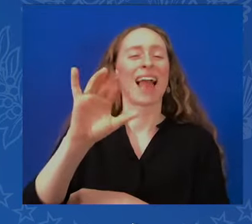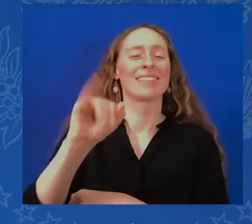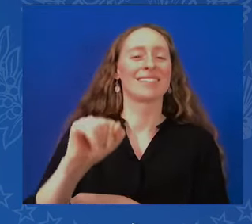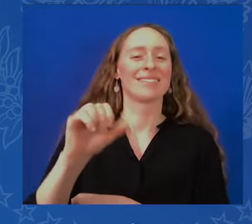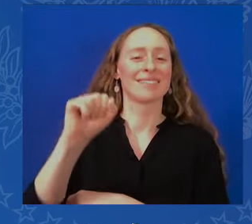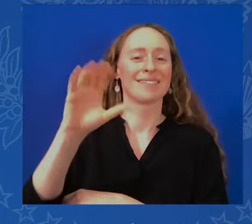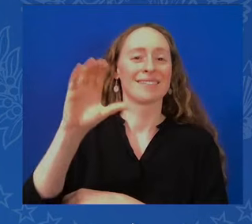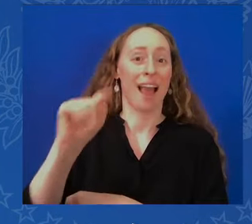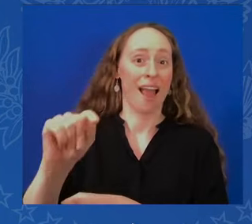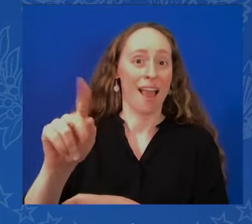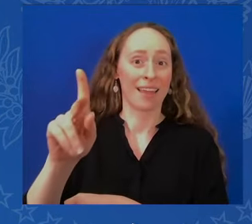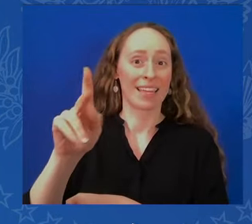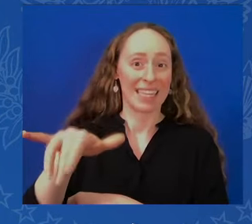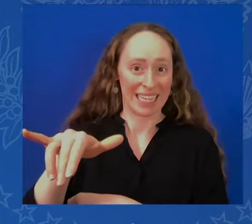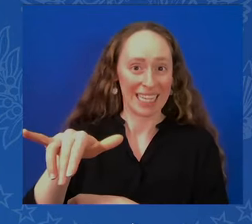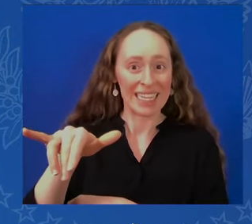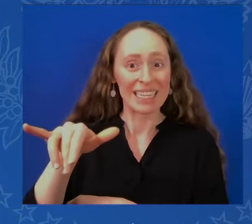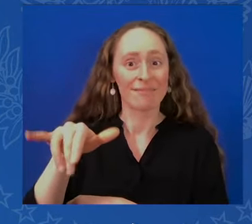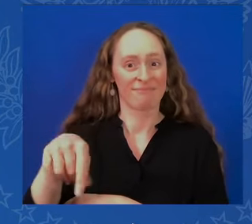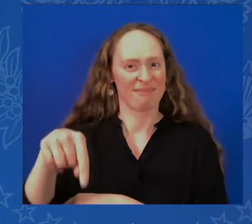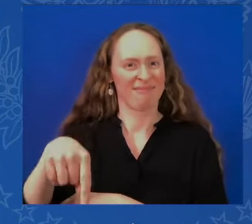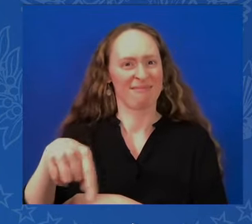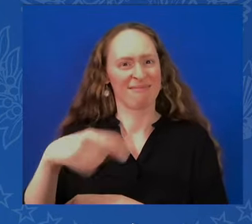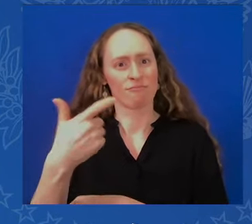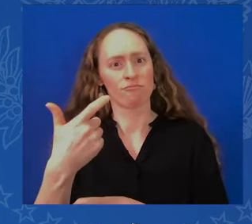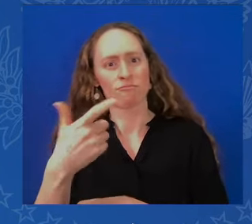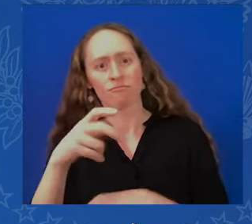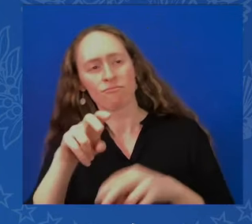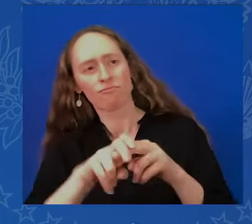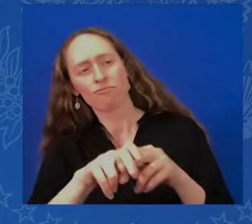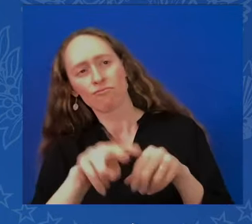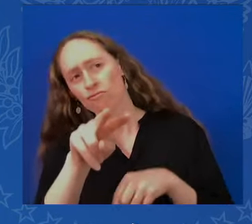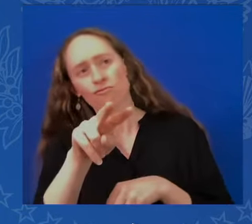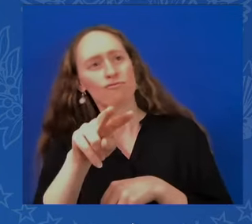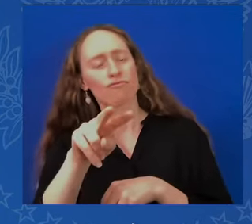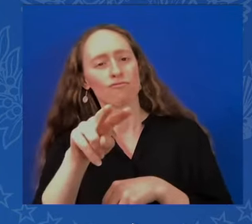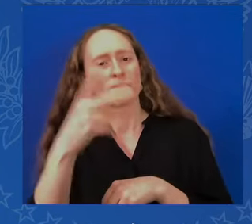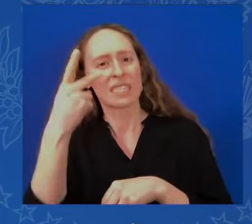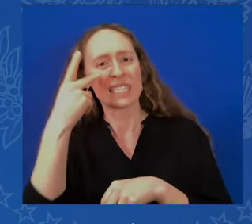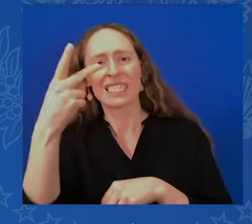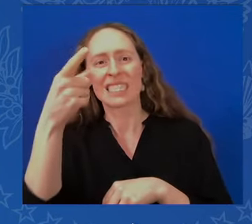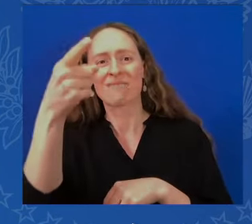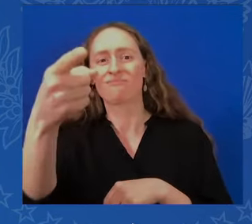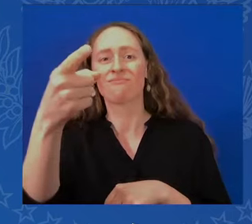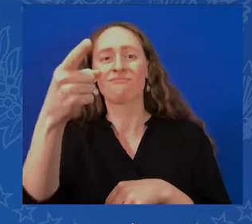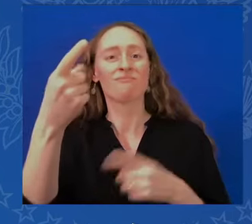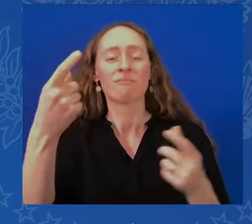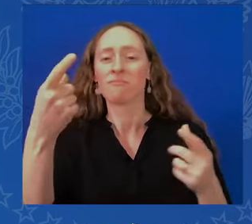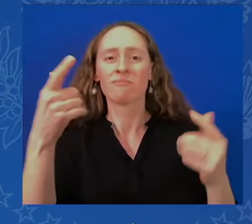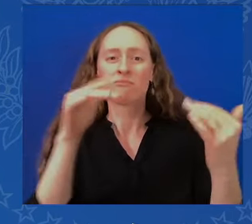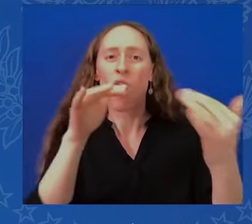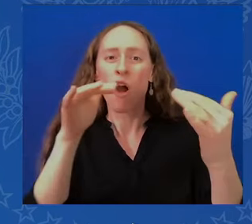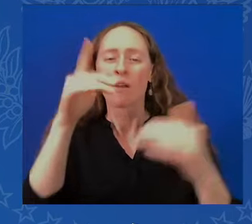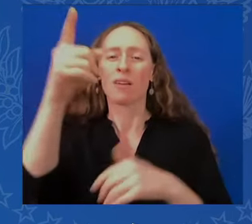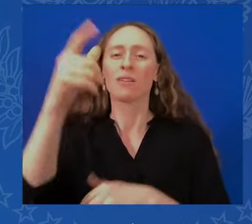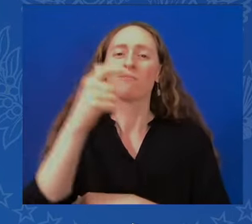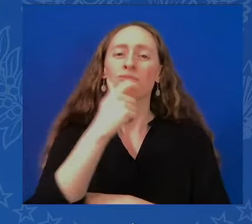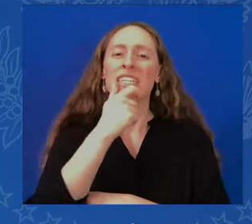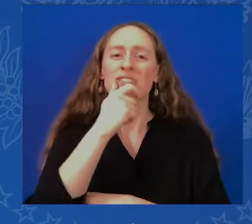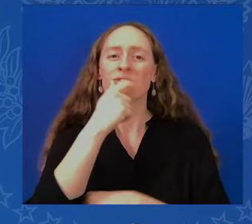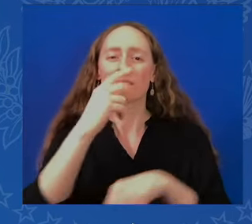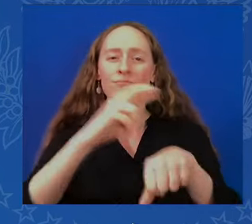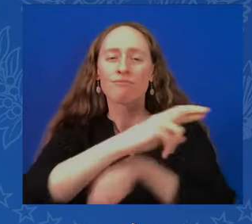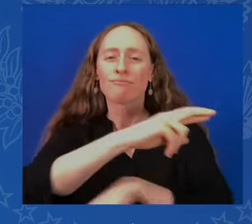an attack after attack on American forces. But as the dawn broke, we saw the American flag